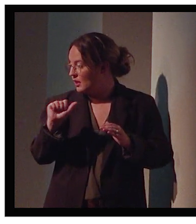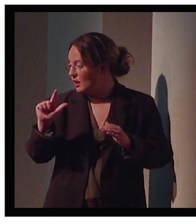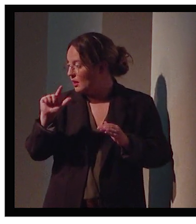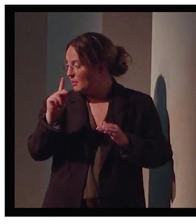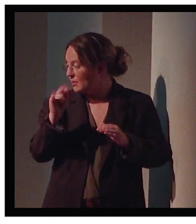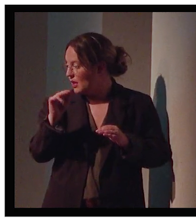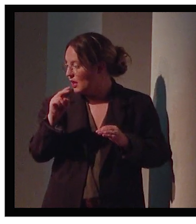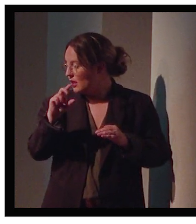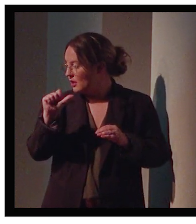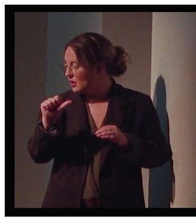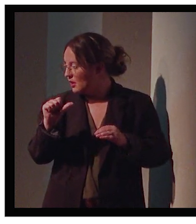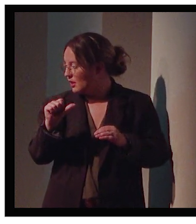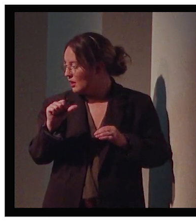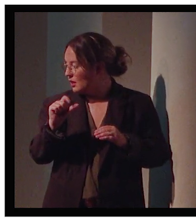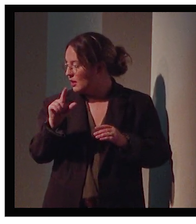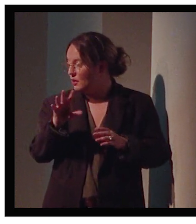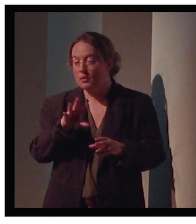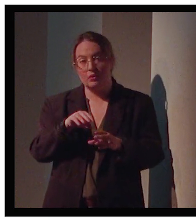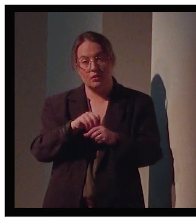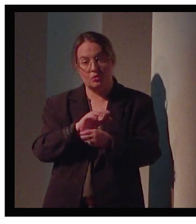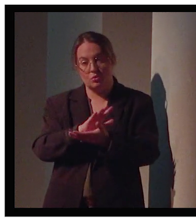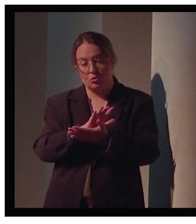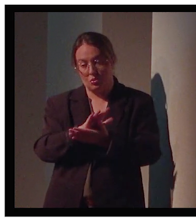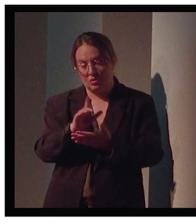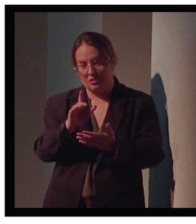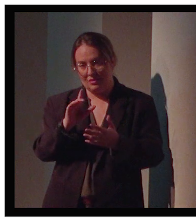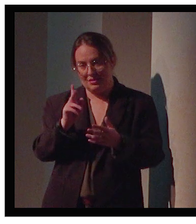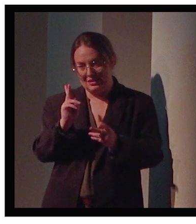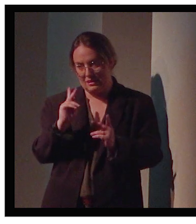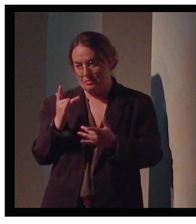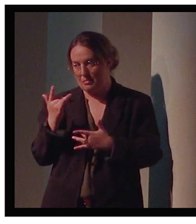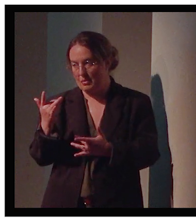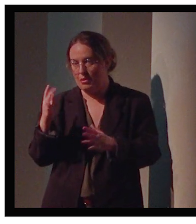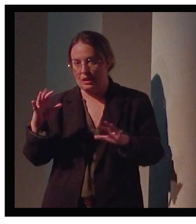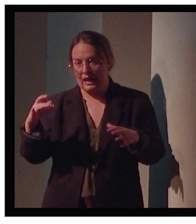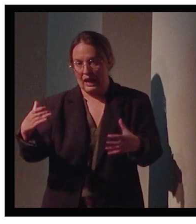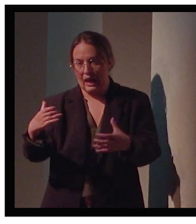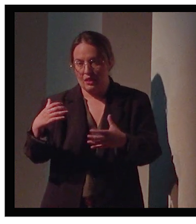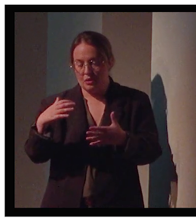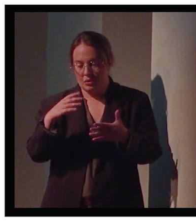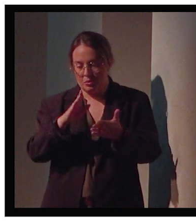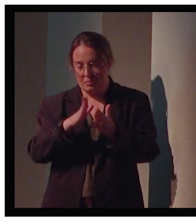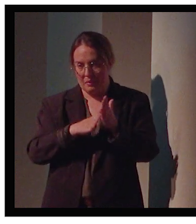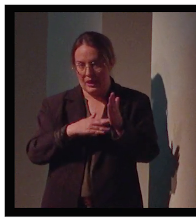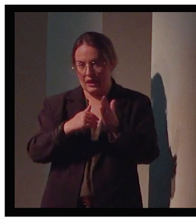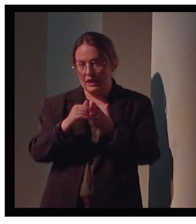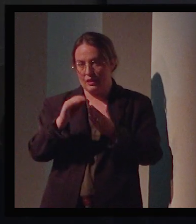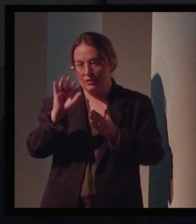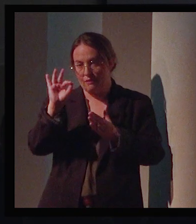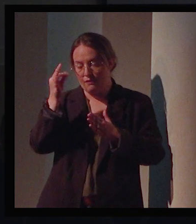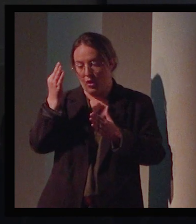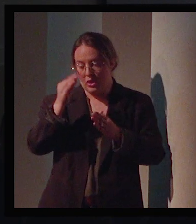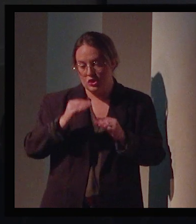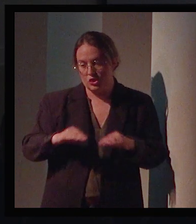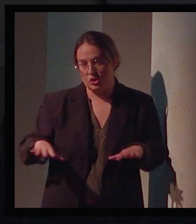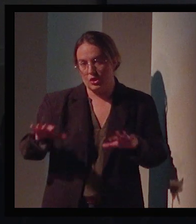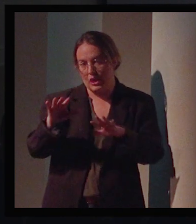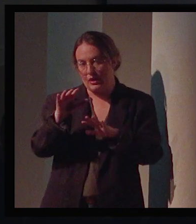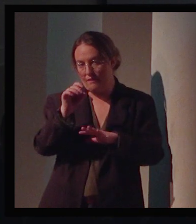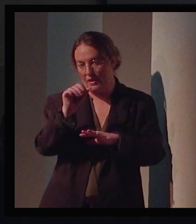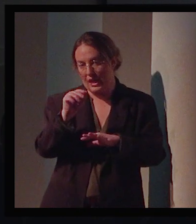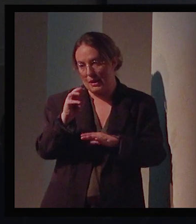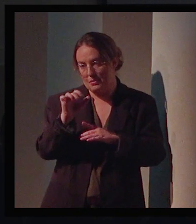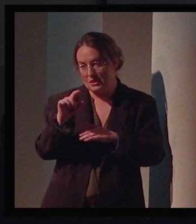school, so named because they gathered to paint in the French village of Barbizon on the edge of the Fontainebleau forest. Forerunners